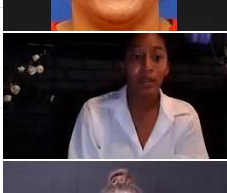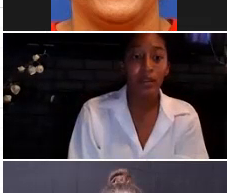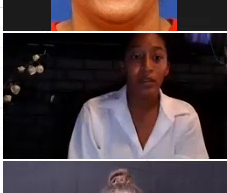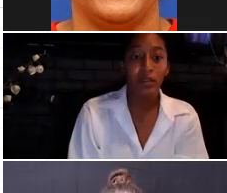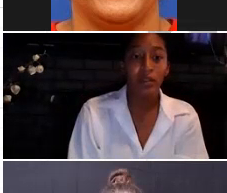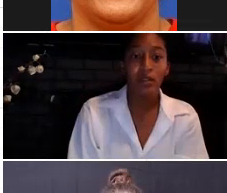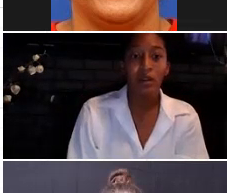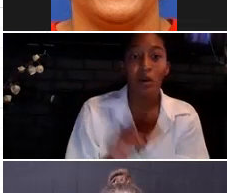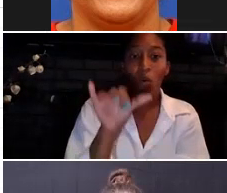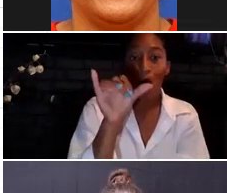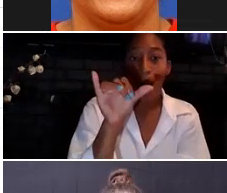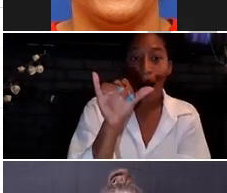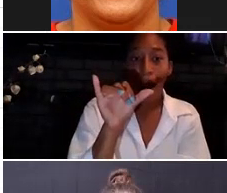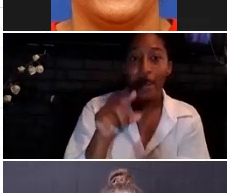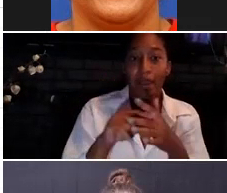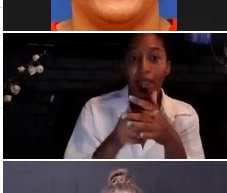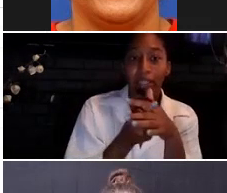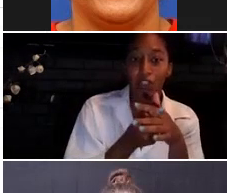plus V initial